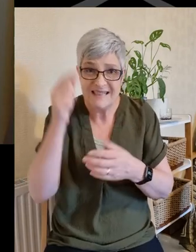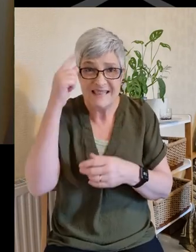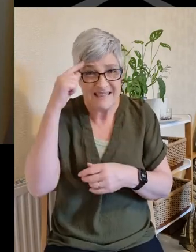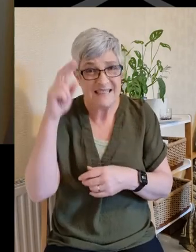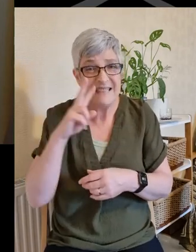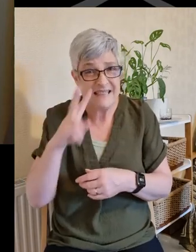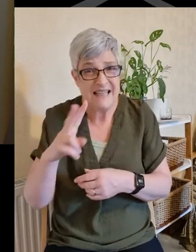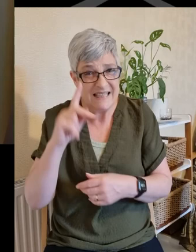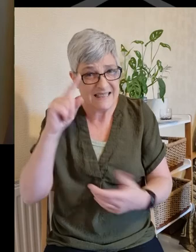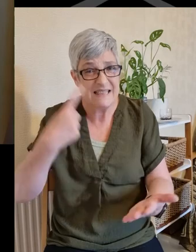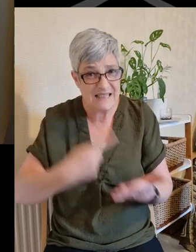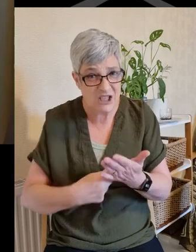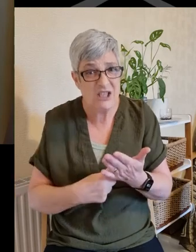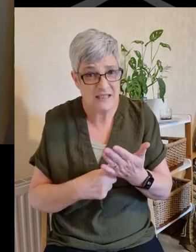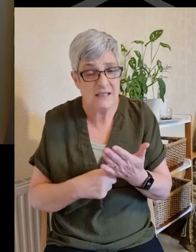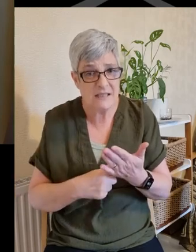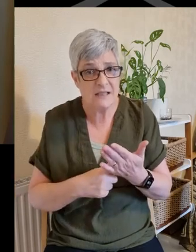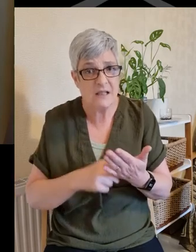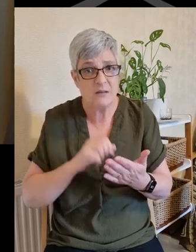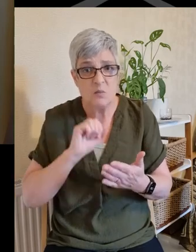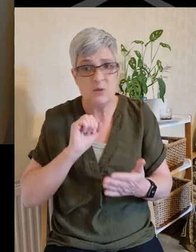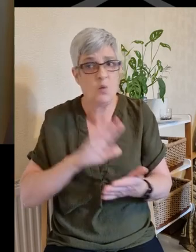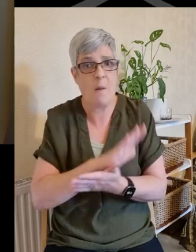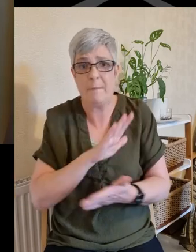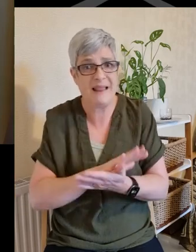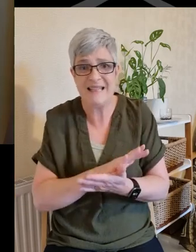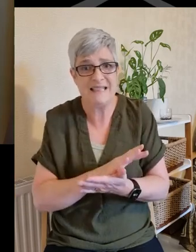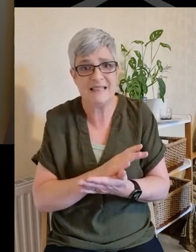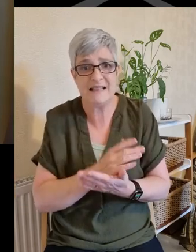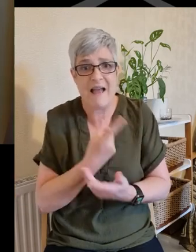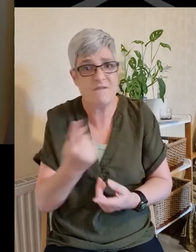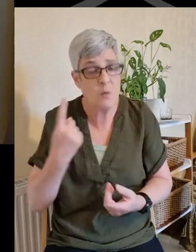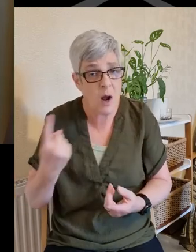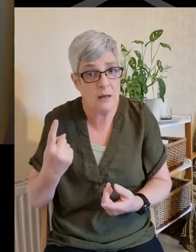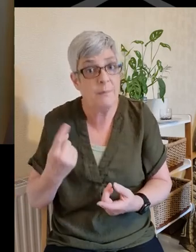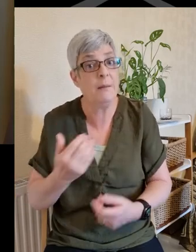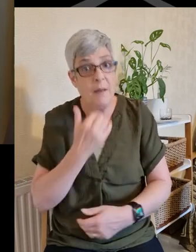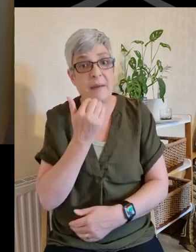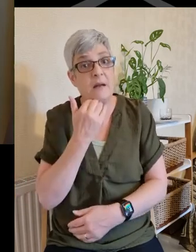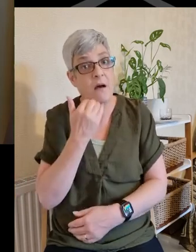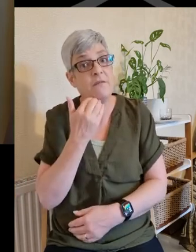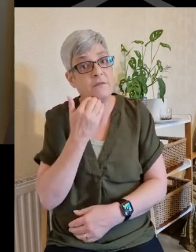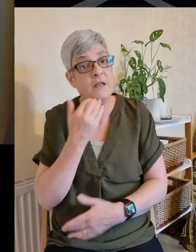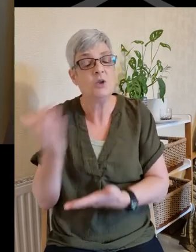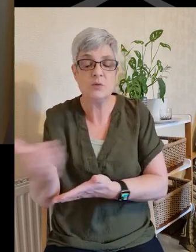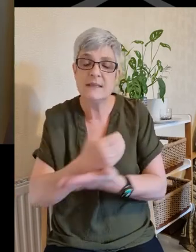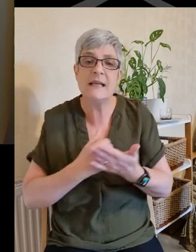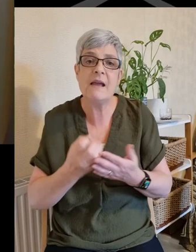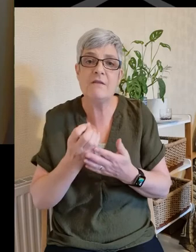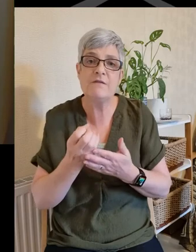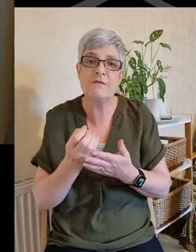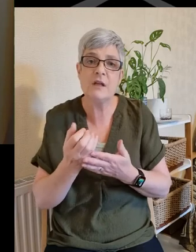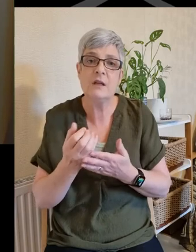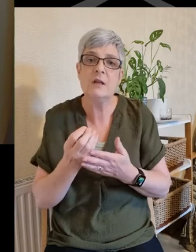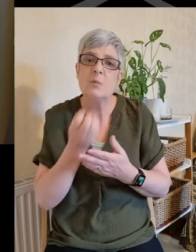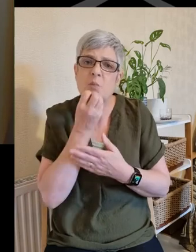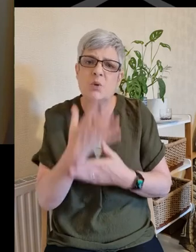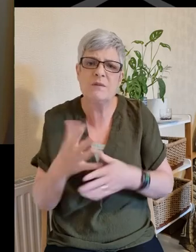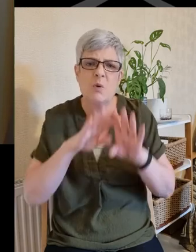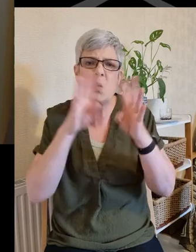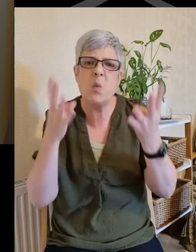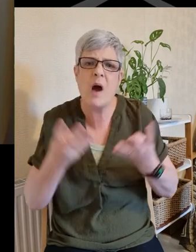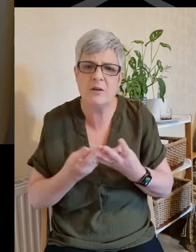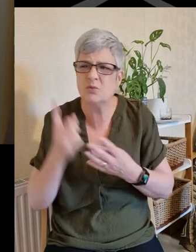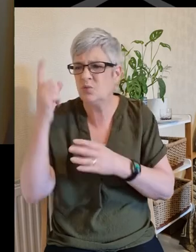The decisions taken may not please everyone, but they might just be enough to save this beautiful world which you created for us